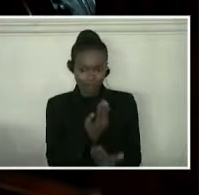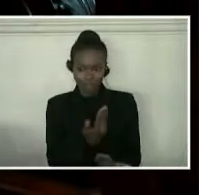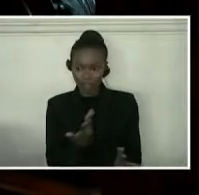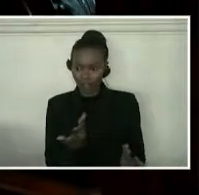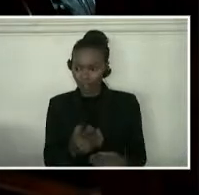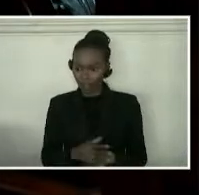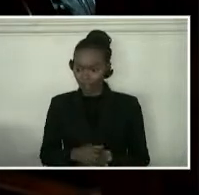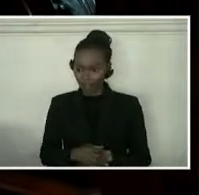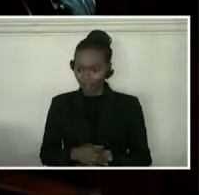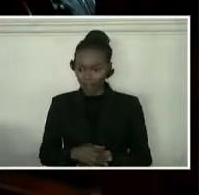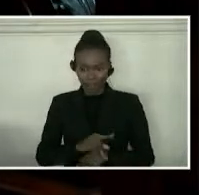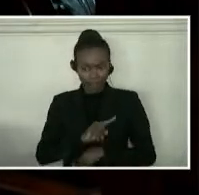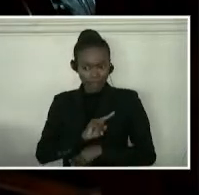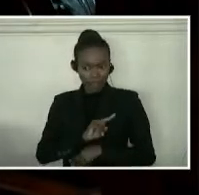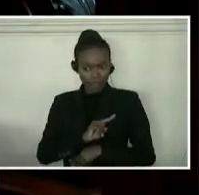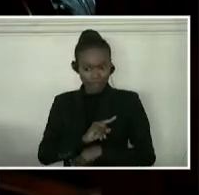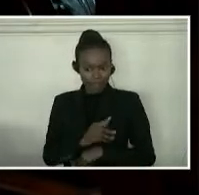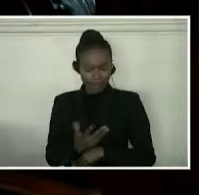and also